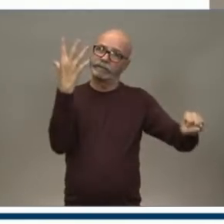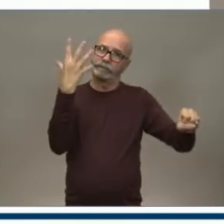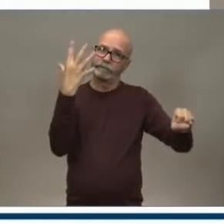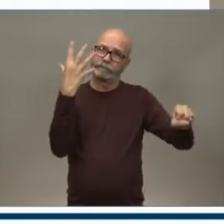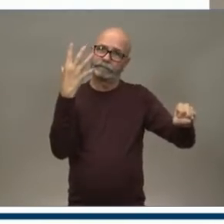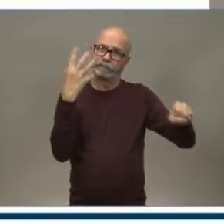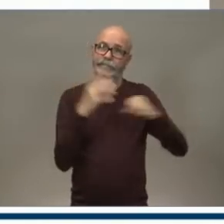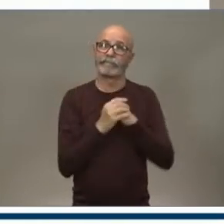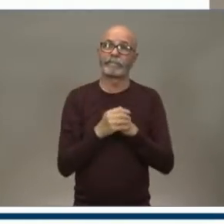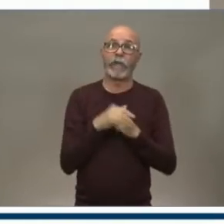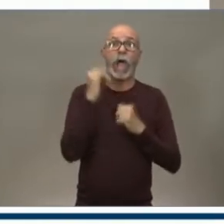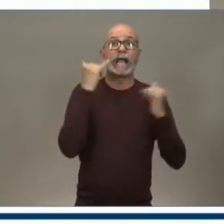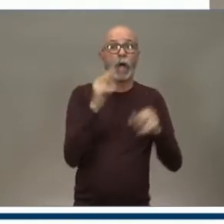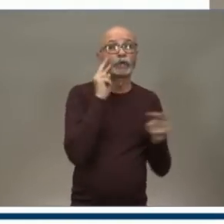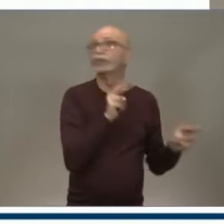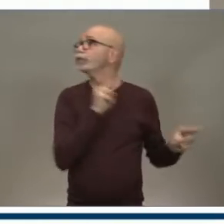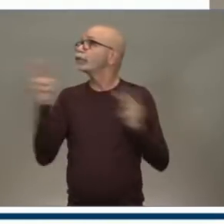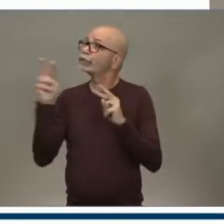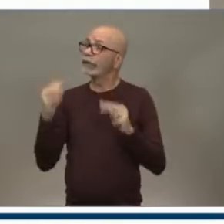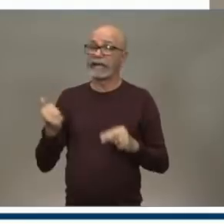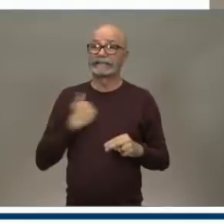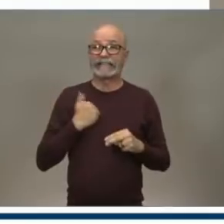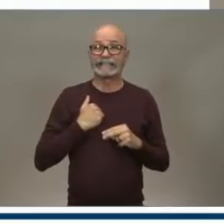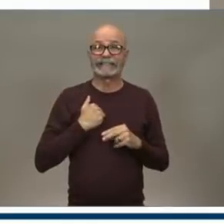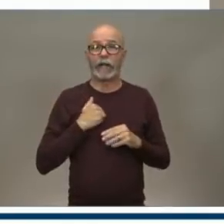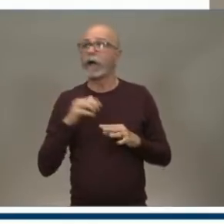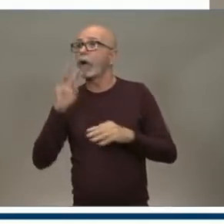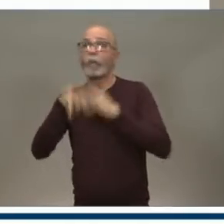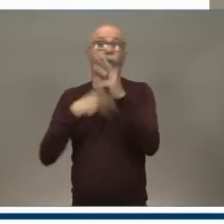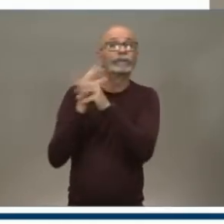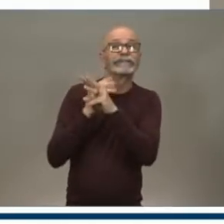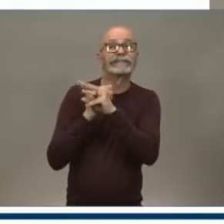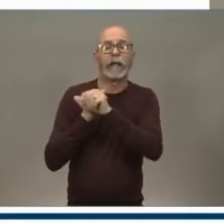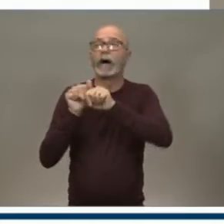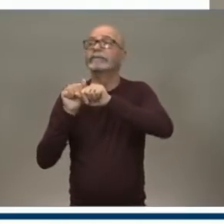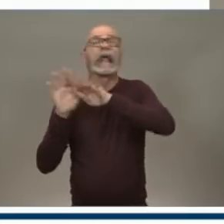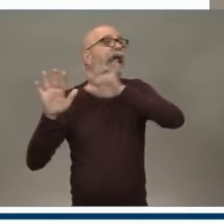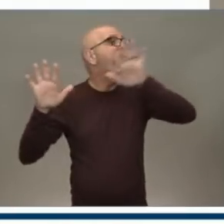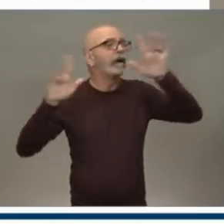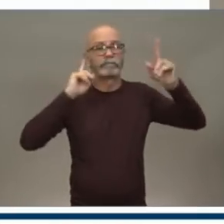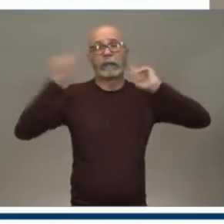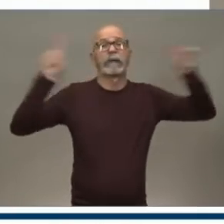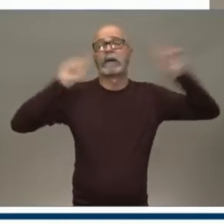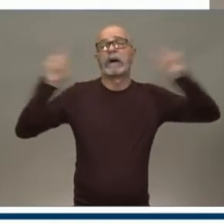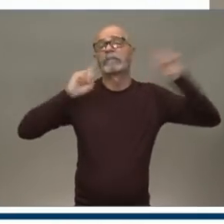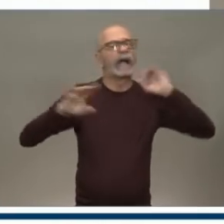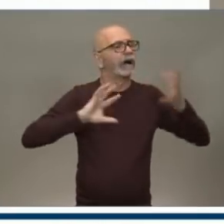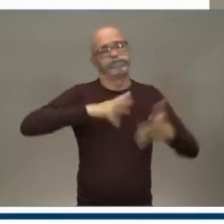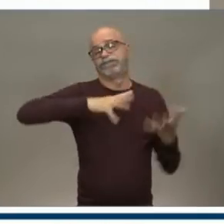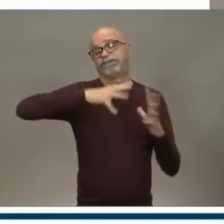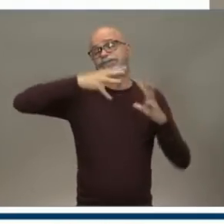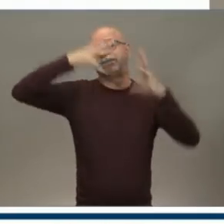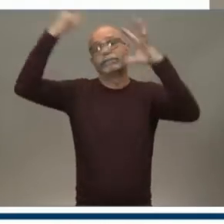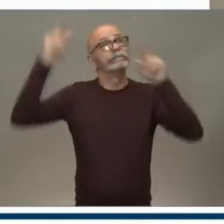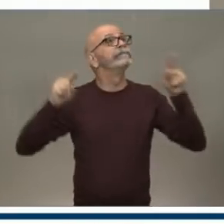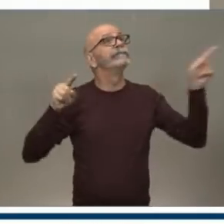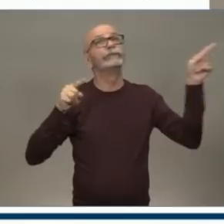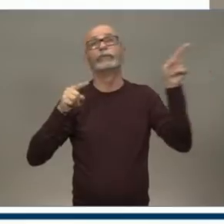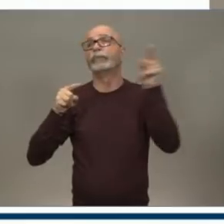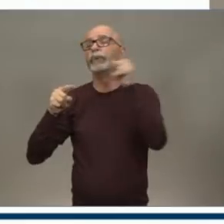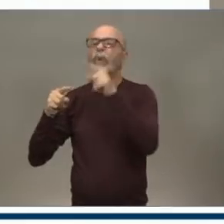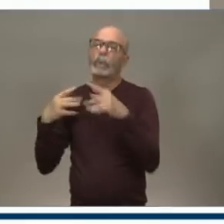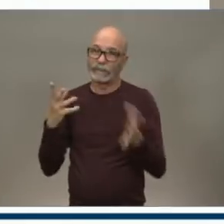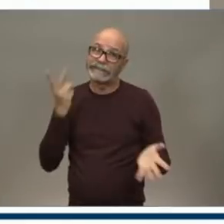seriously. I want to appeal especially to young people. The current outbreak is